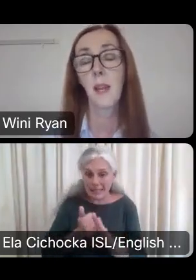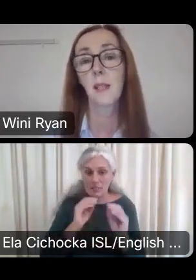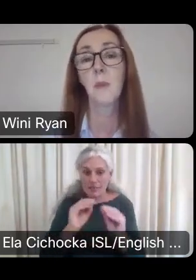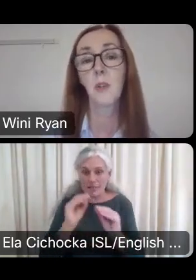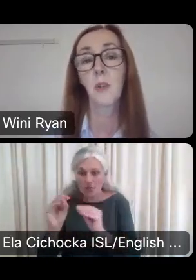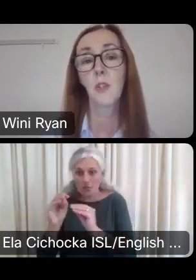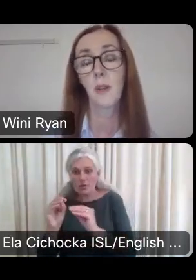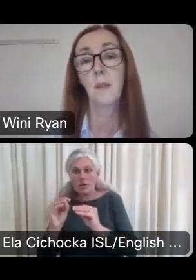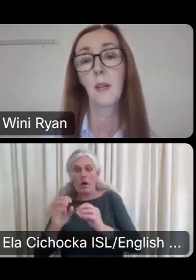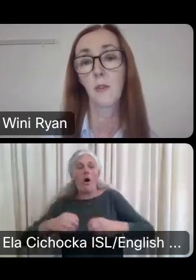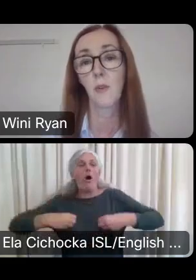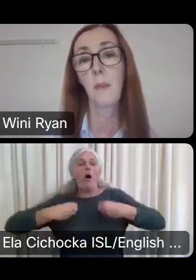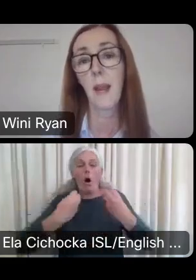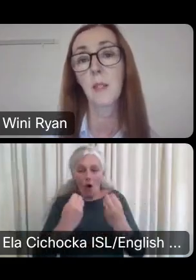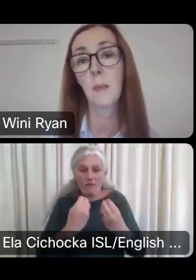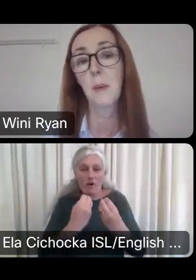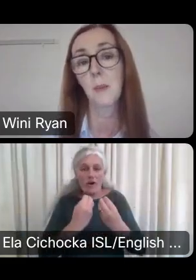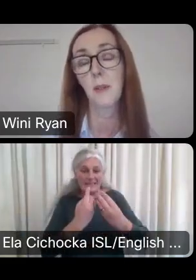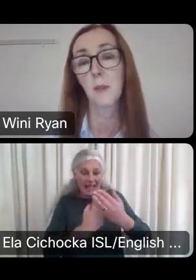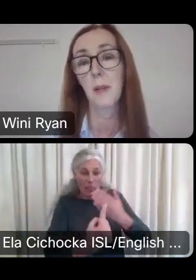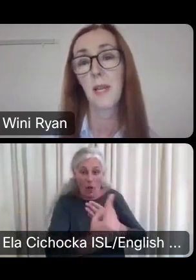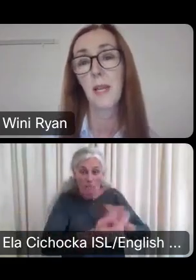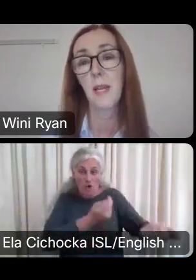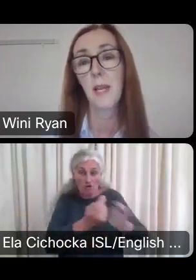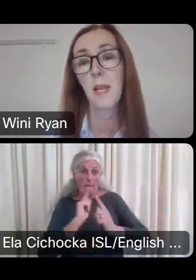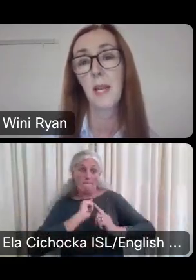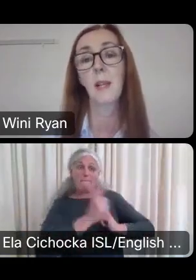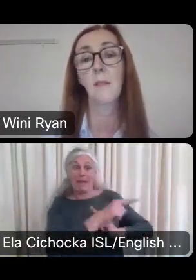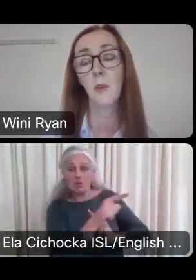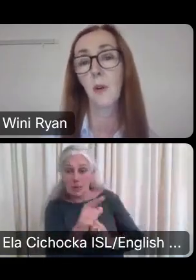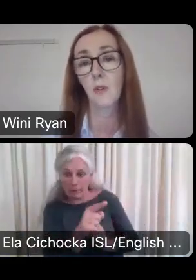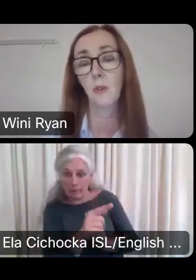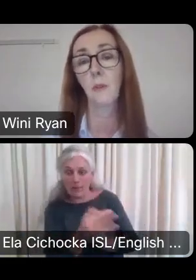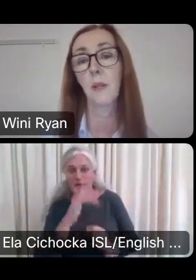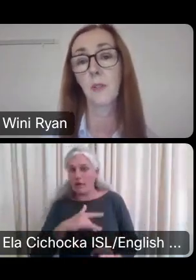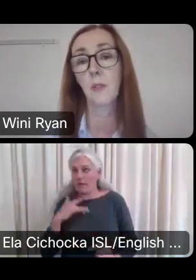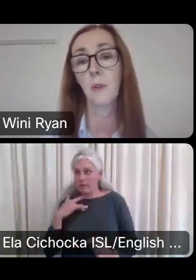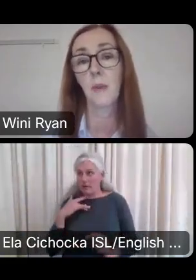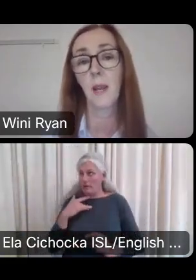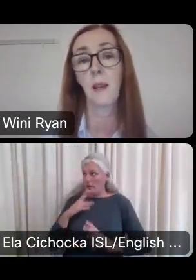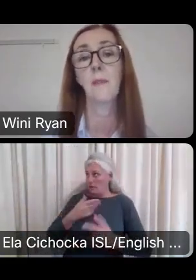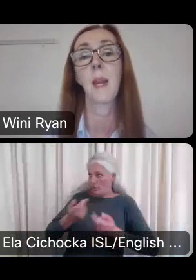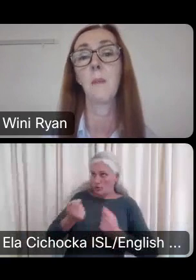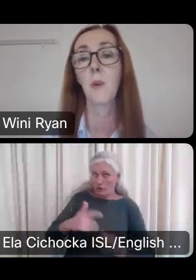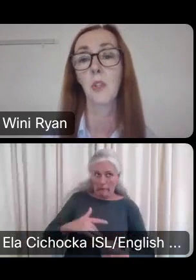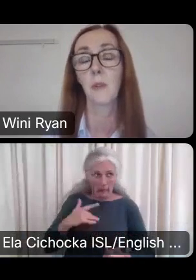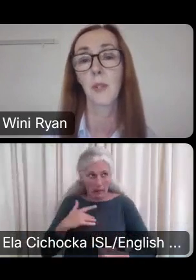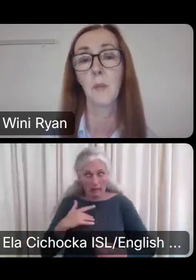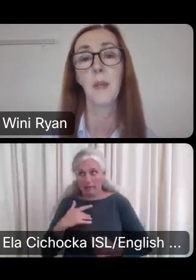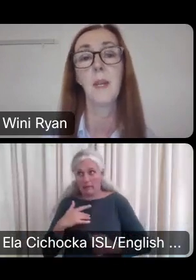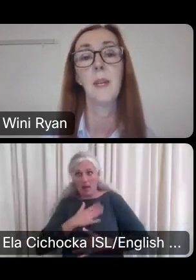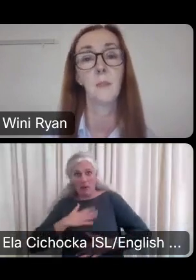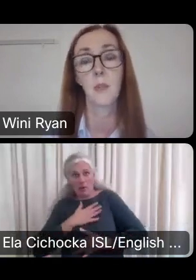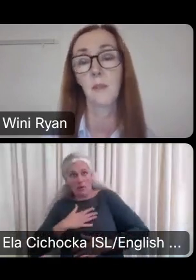giving as much autonomy and control back to people as possible. If I feel I've no control over what's going on in my life, my emotion goes